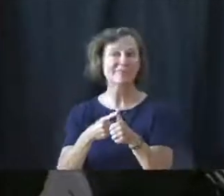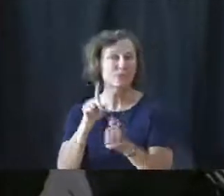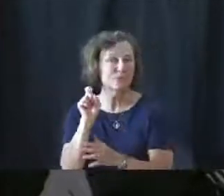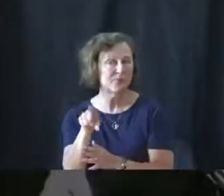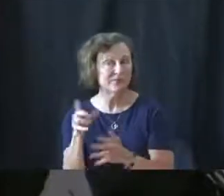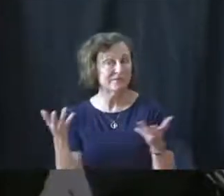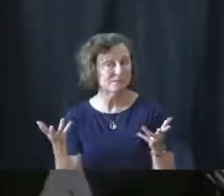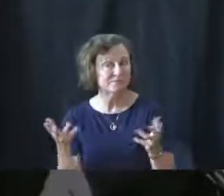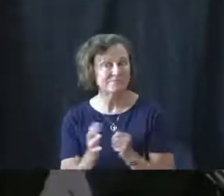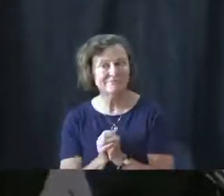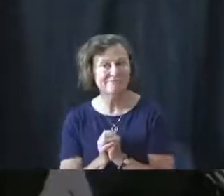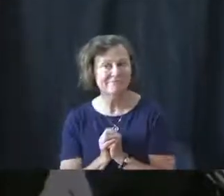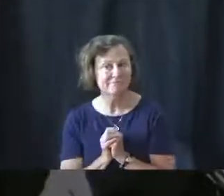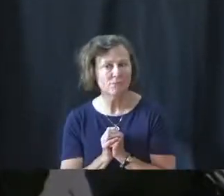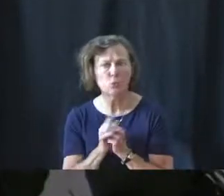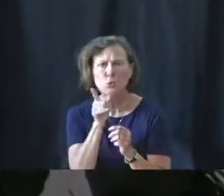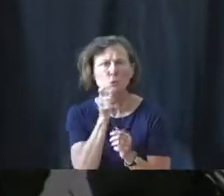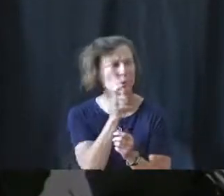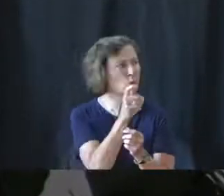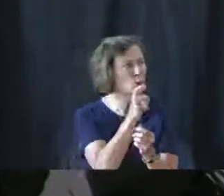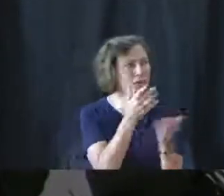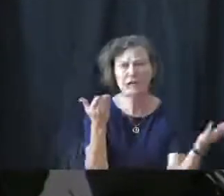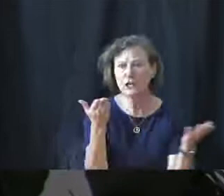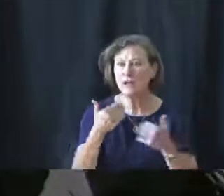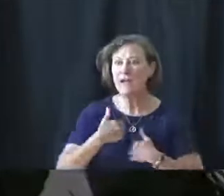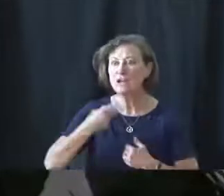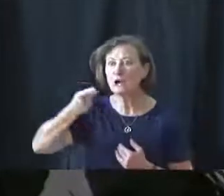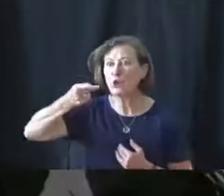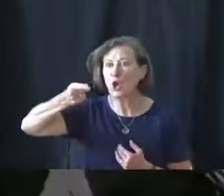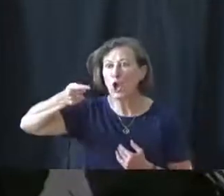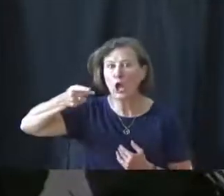question is, who here has a dog?